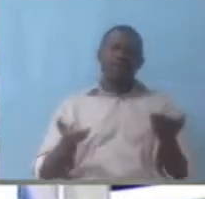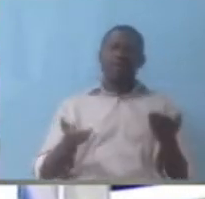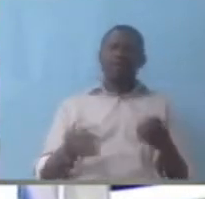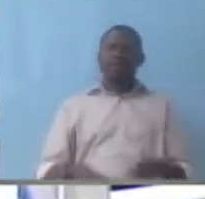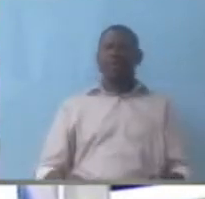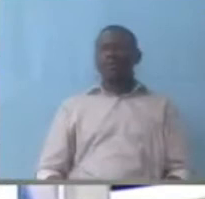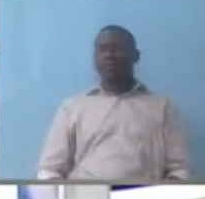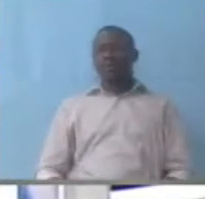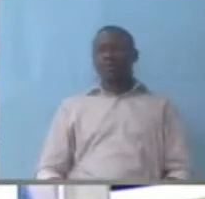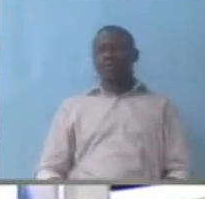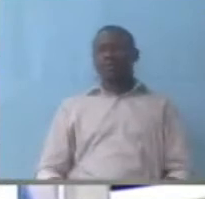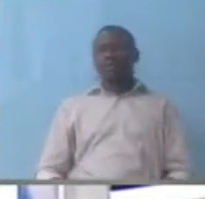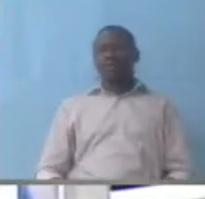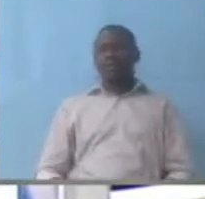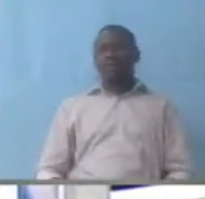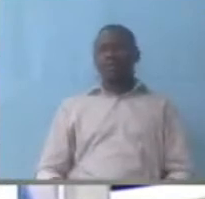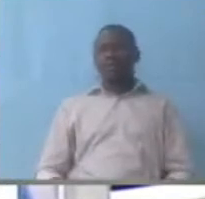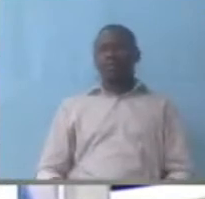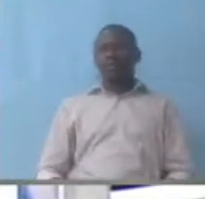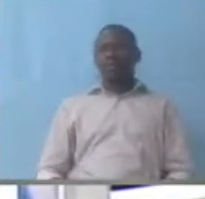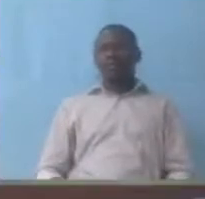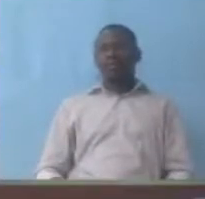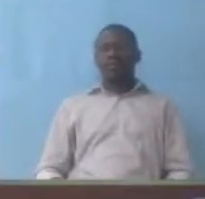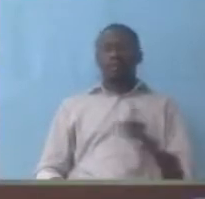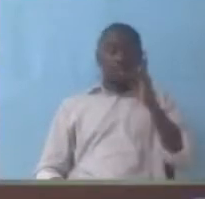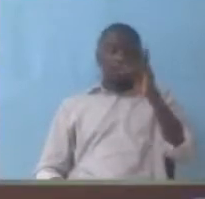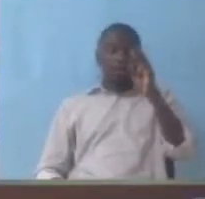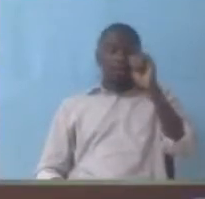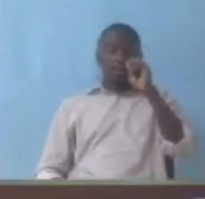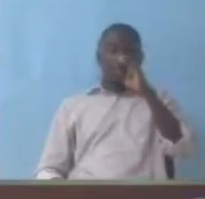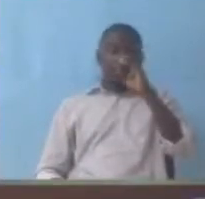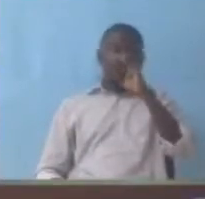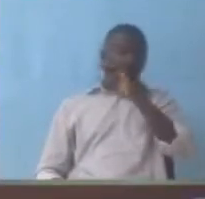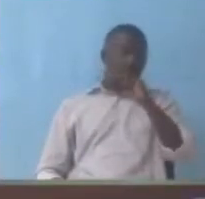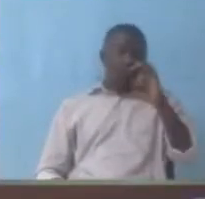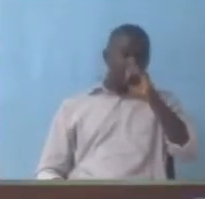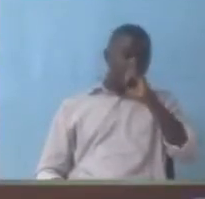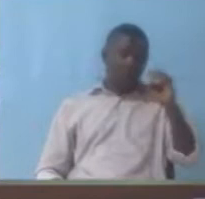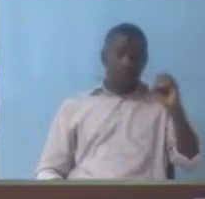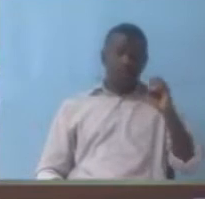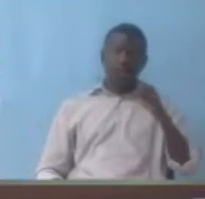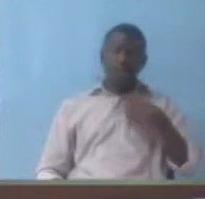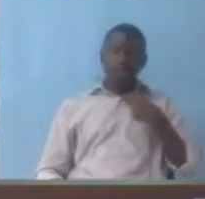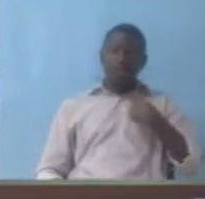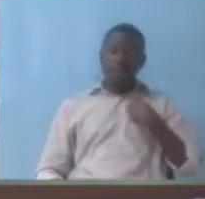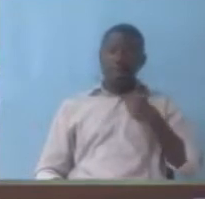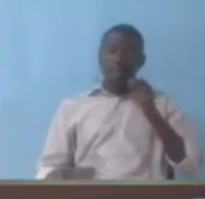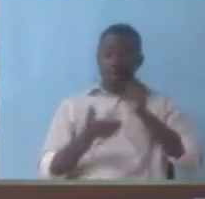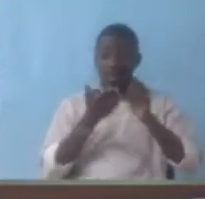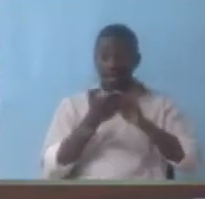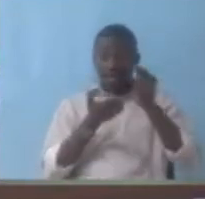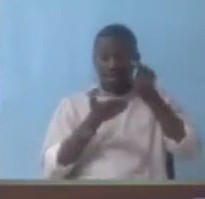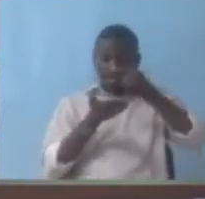la ram pour ka fan tutu sambor. Decrees that I drafted. The decree that I